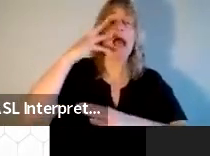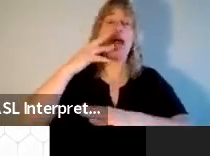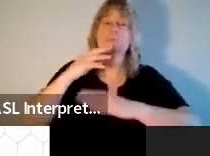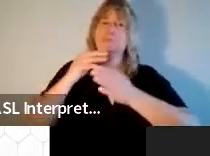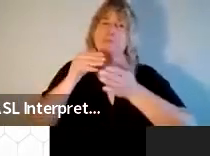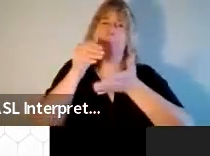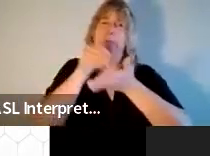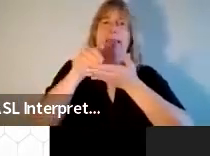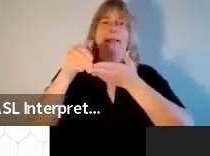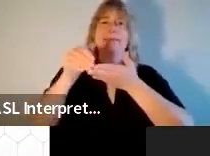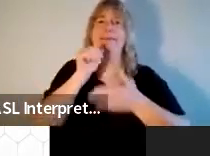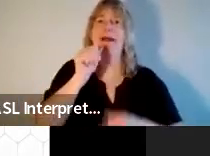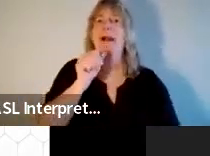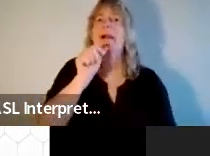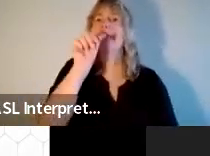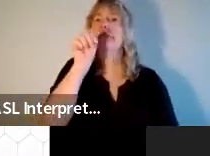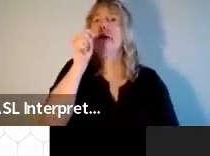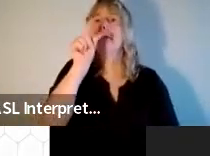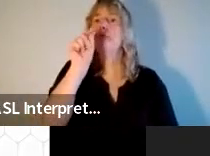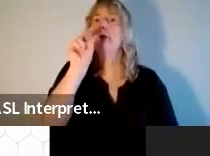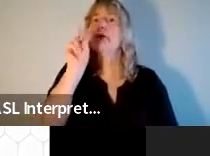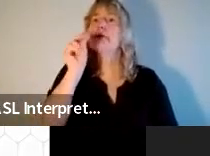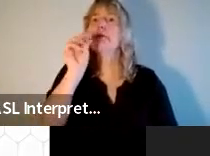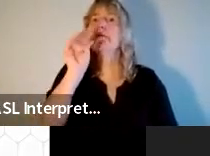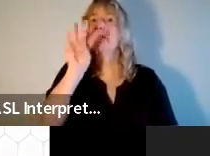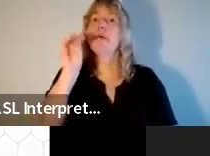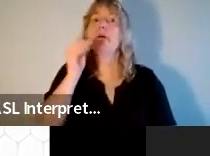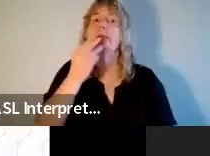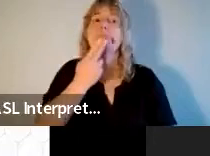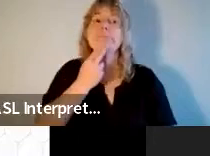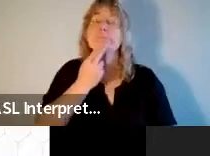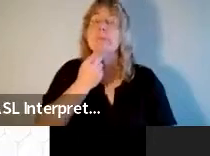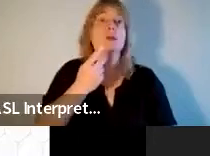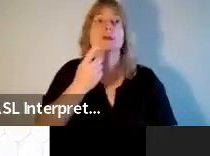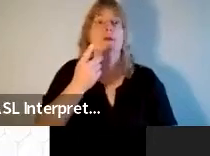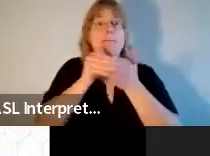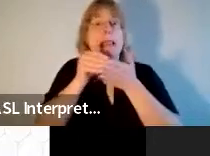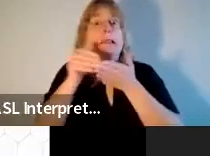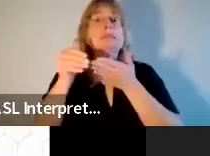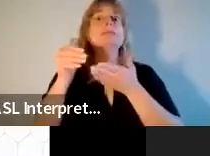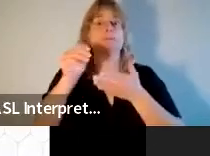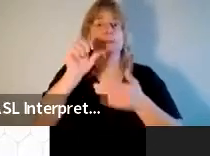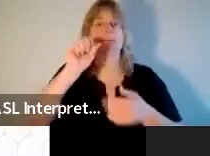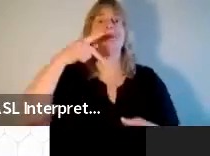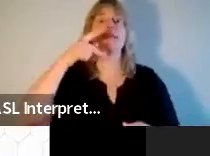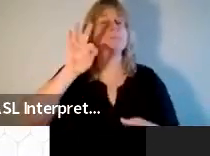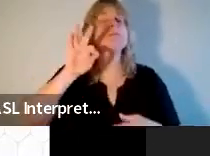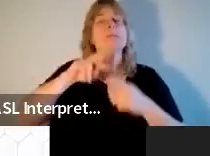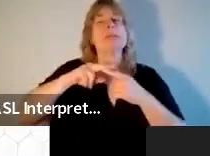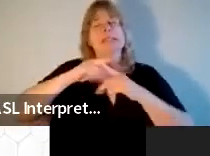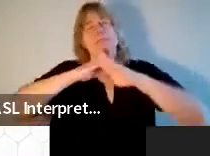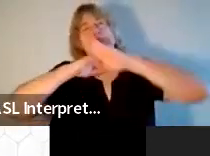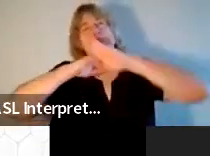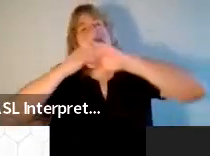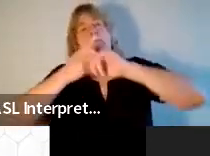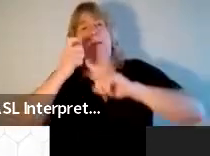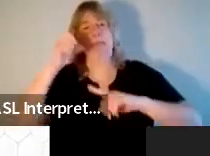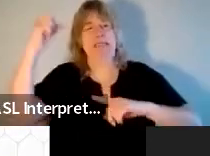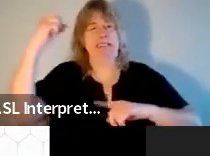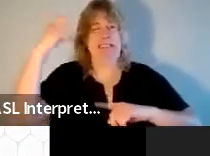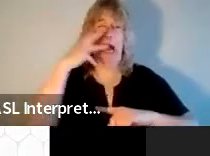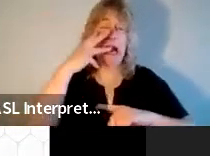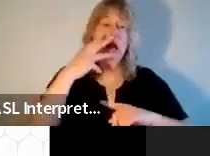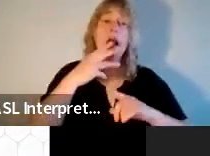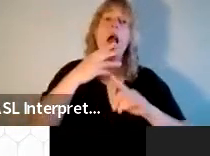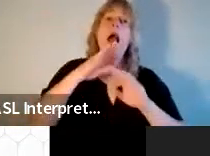of that sunlight. So the telescope and all the instrumentation is being shielded from the sunlight. And on the back side, we have to dump all of